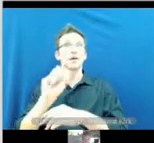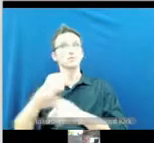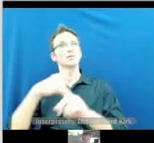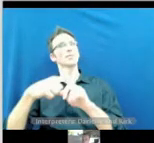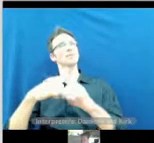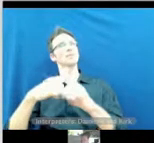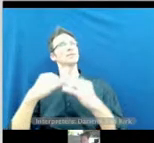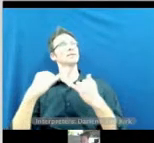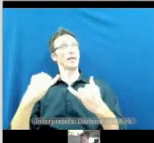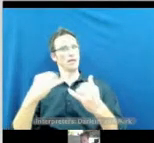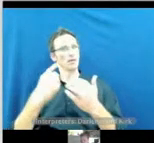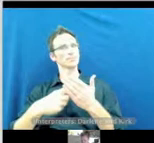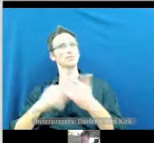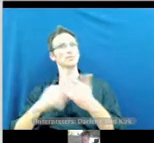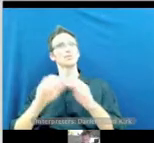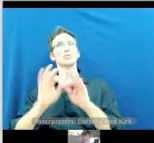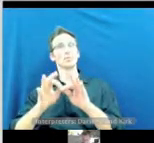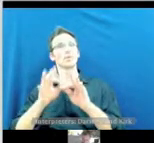issues.